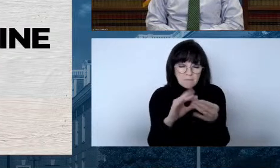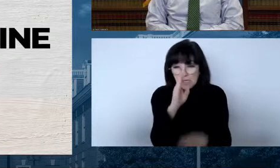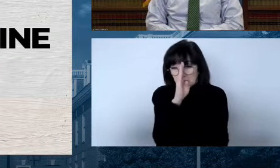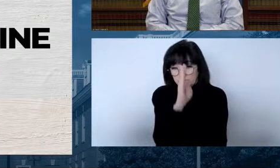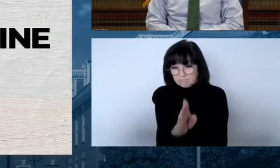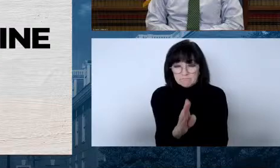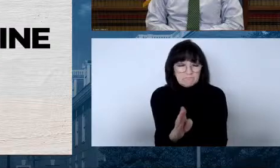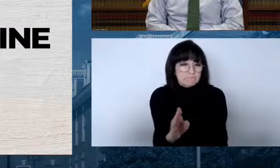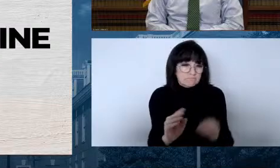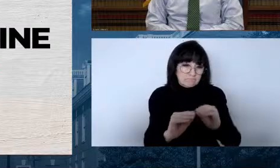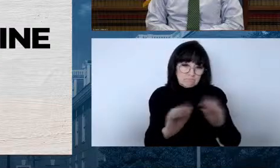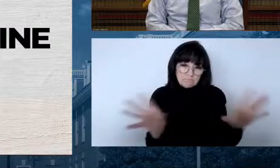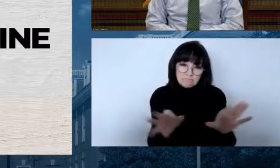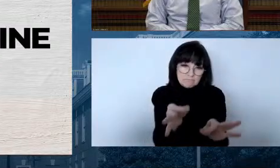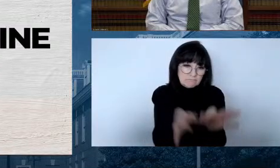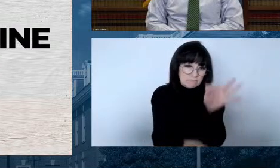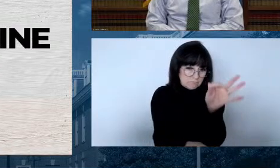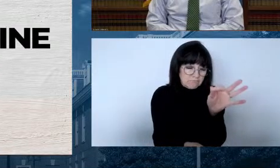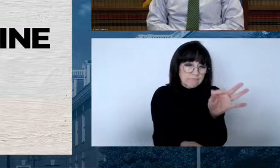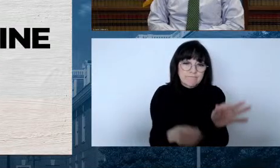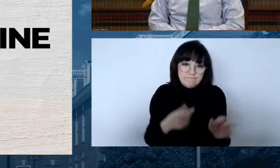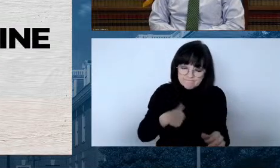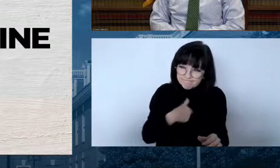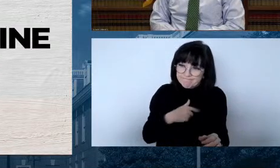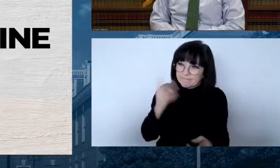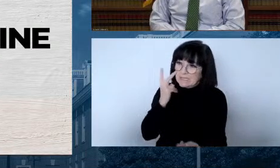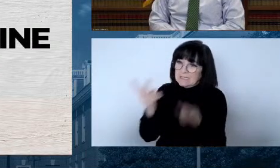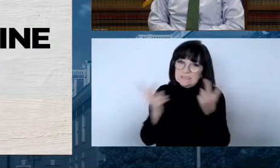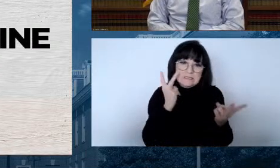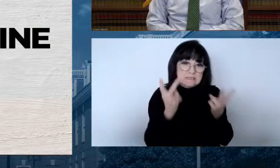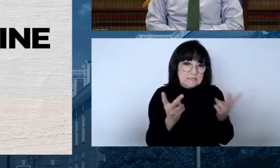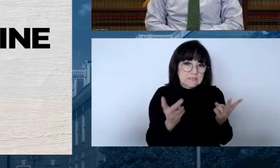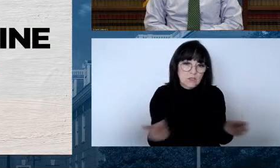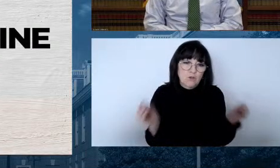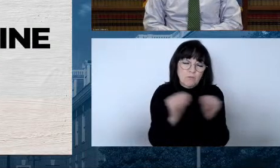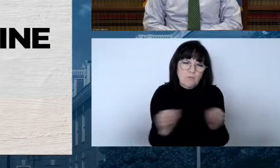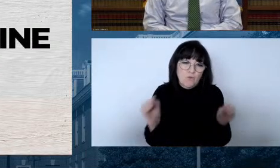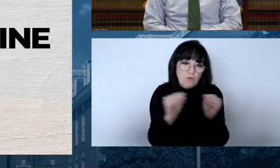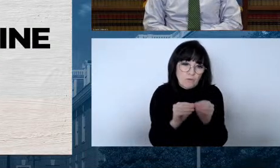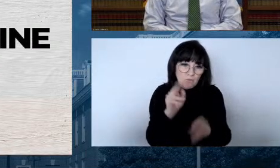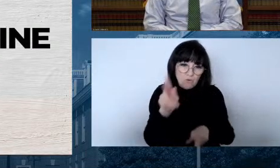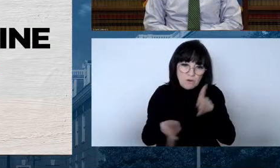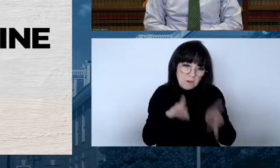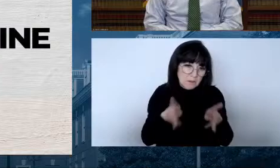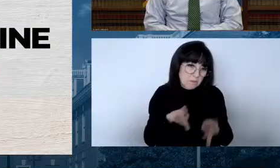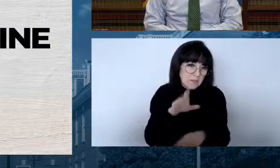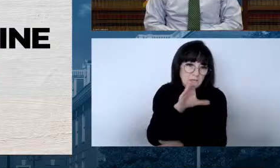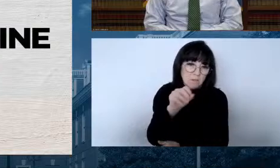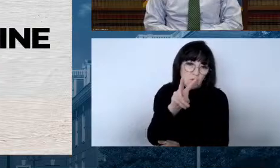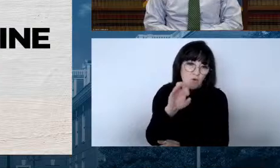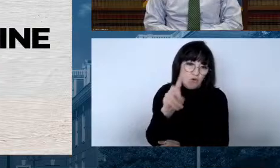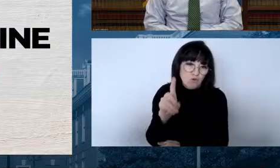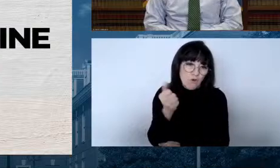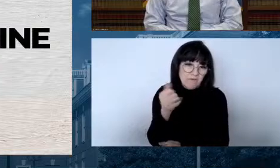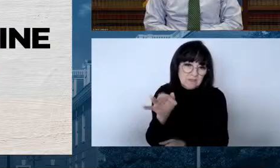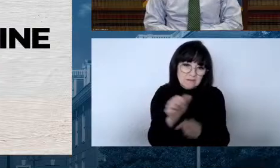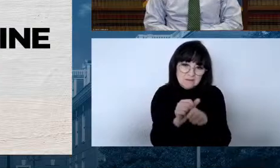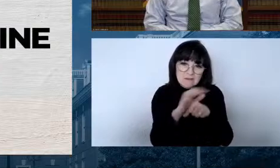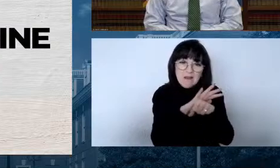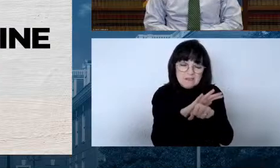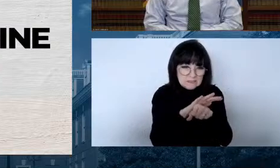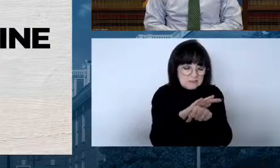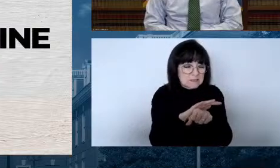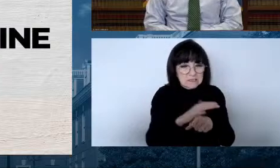every state across the country, a surge in COVID-19 infections across our state, much higher